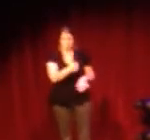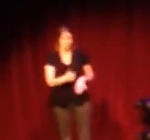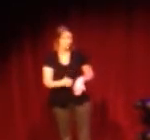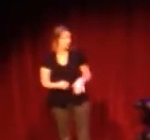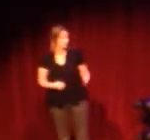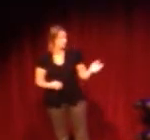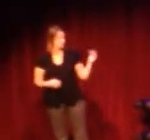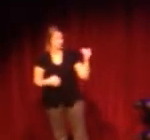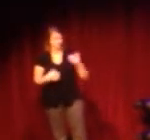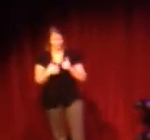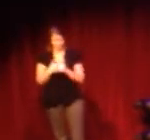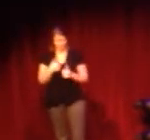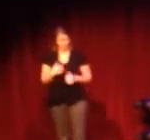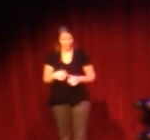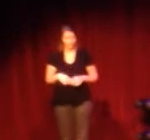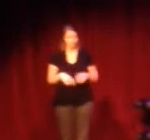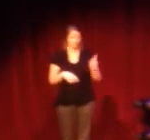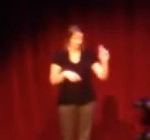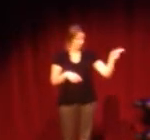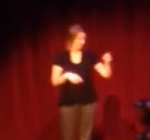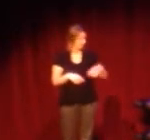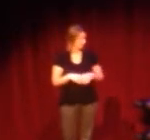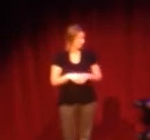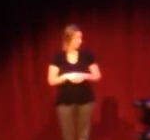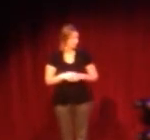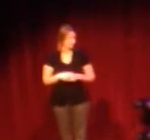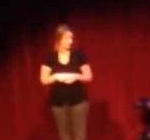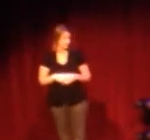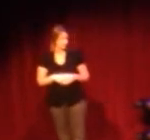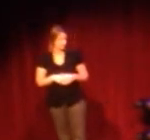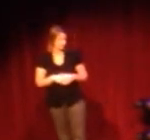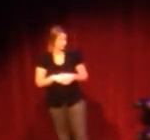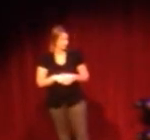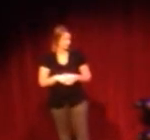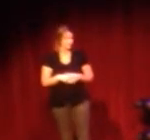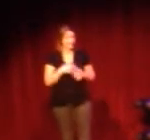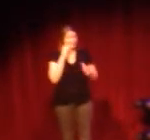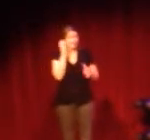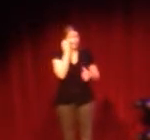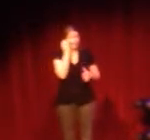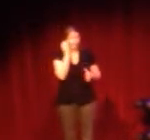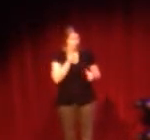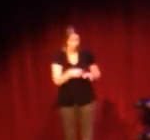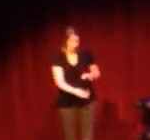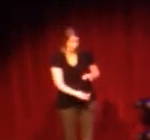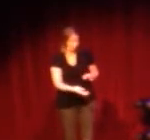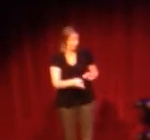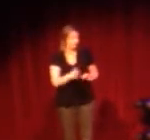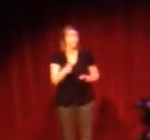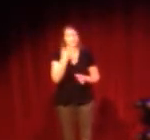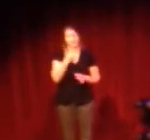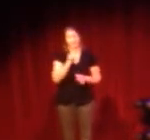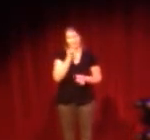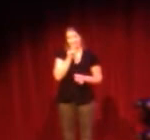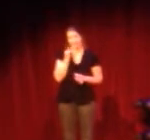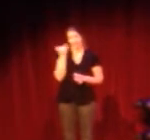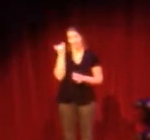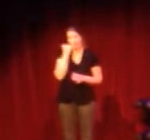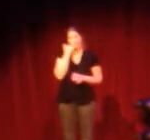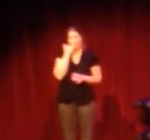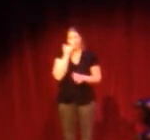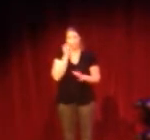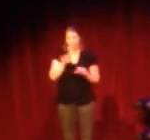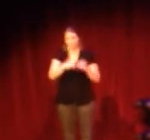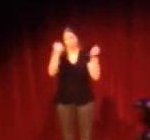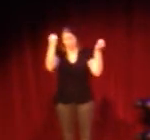Come on over here. Follow me. Yeah, right over this way. My friend. Amigo. Cell phone down. Whoa. Lucky that's not an iPhone. That was shattered. Oh.